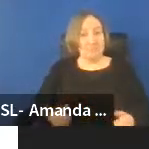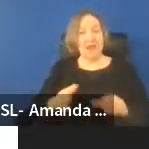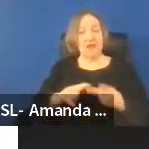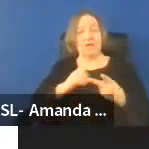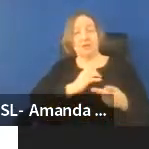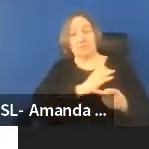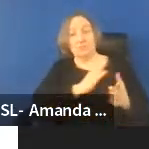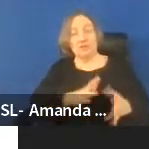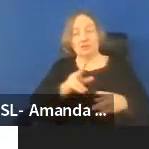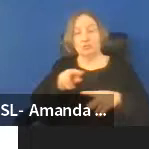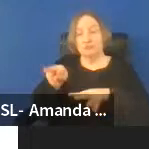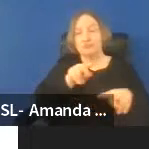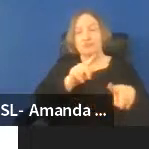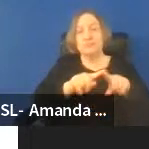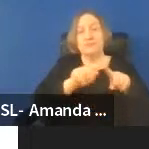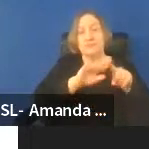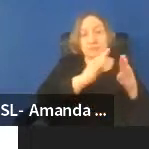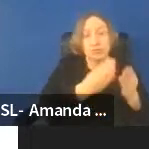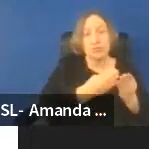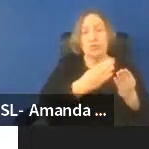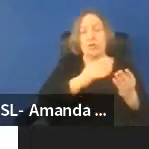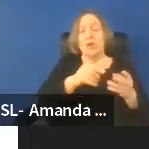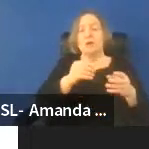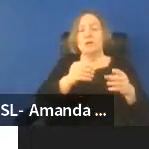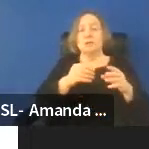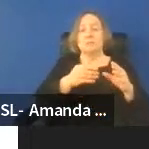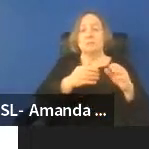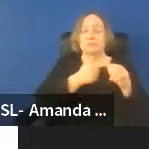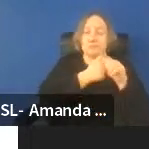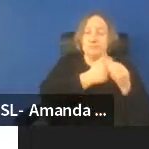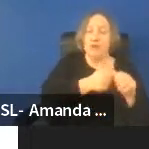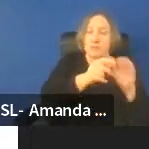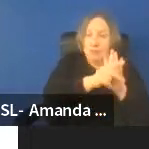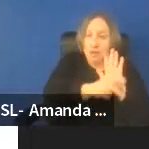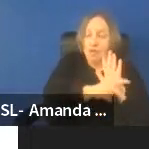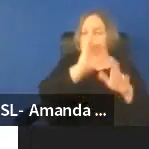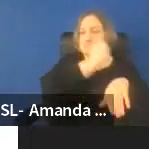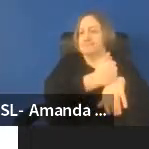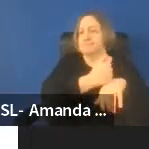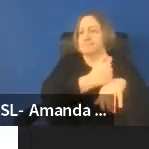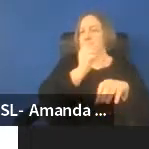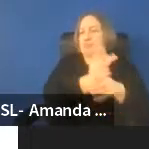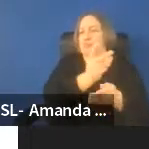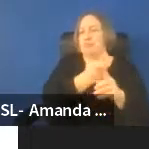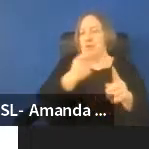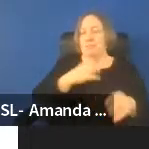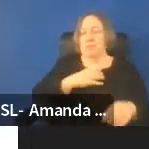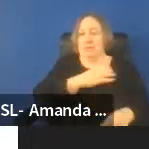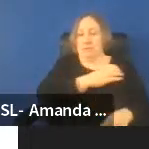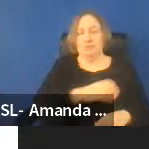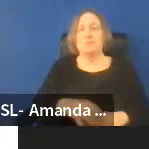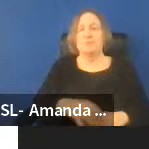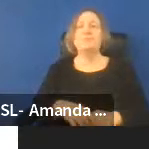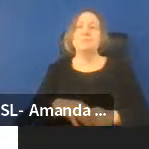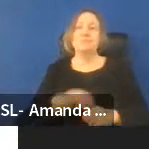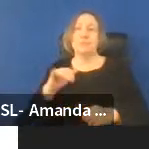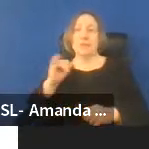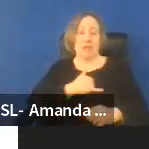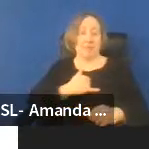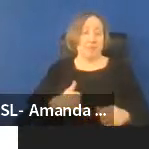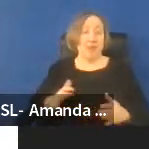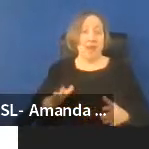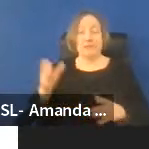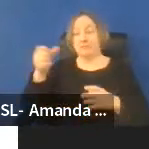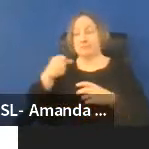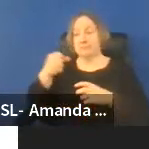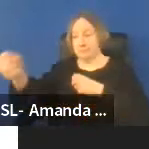oversee bureaus and they carry out policies approved by the council. The mayor assigns departments and bureaus to